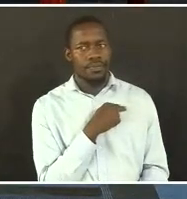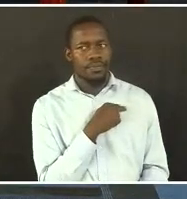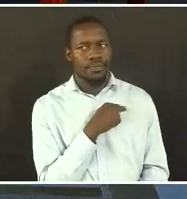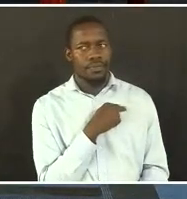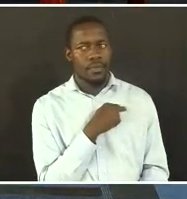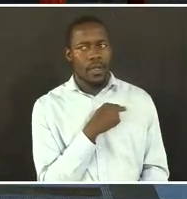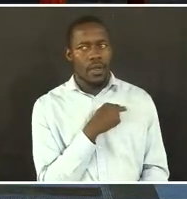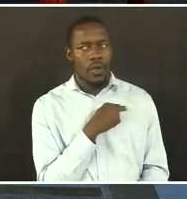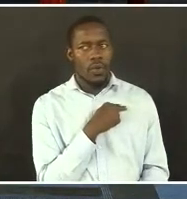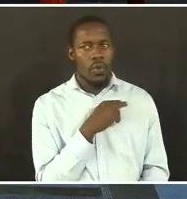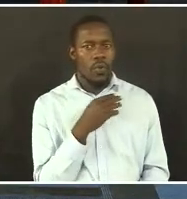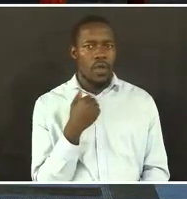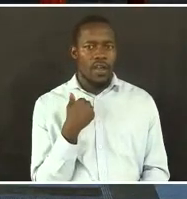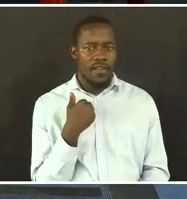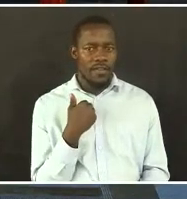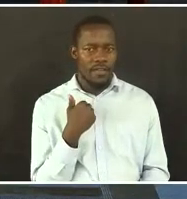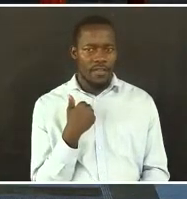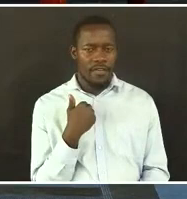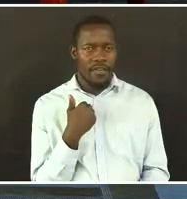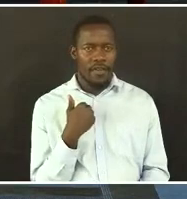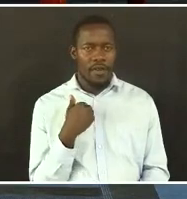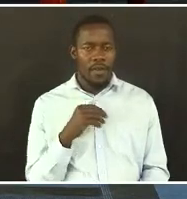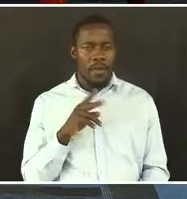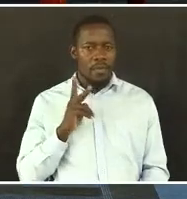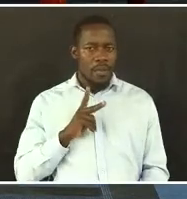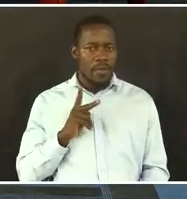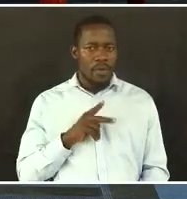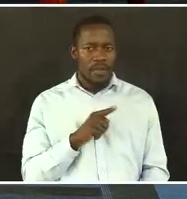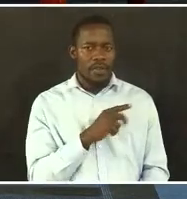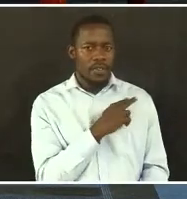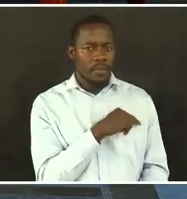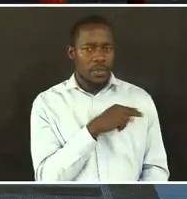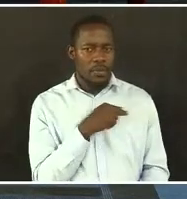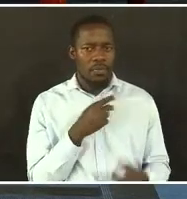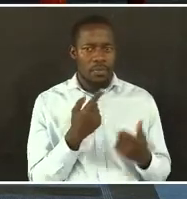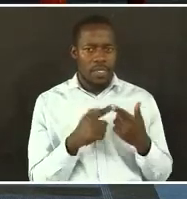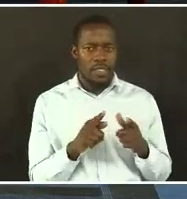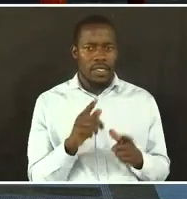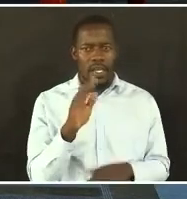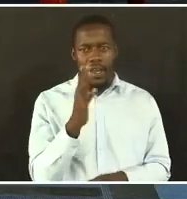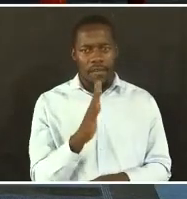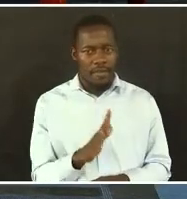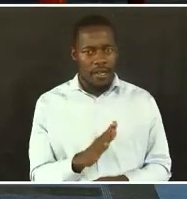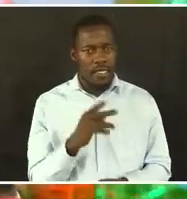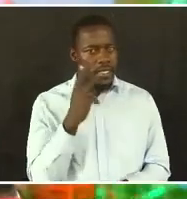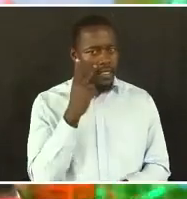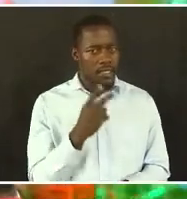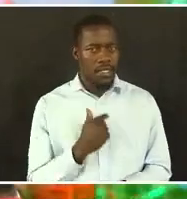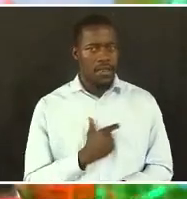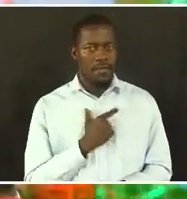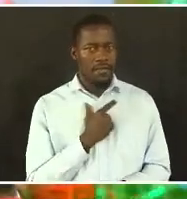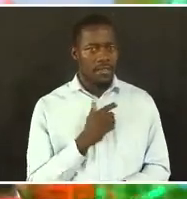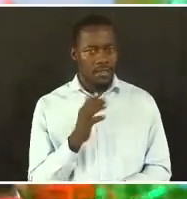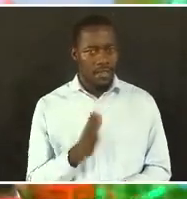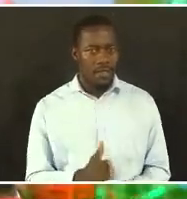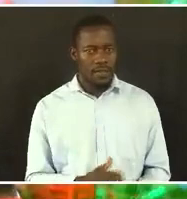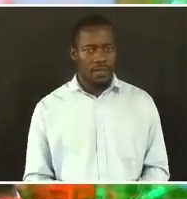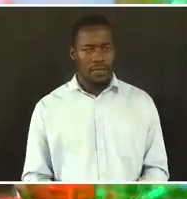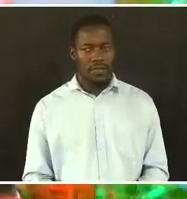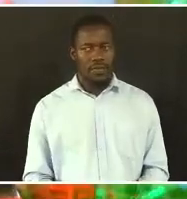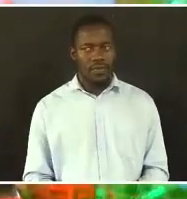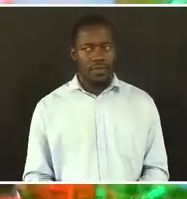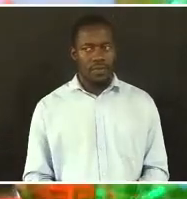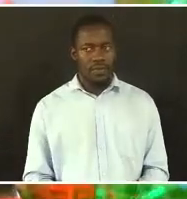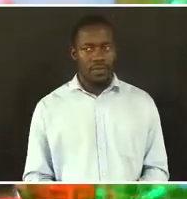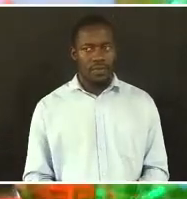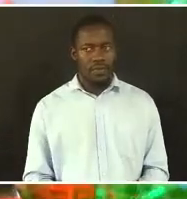who are in hospital and nobody has ever come to visit them? Yes, do you think there are people who are in hospital and they don't, their